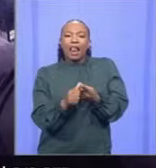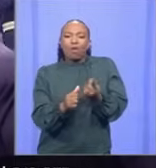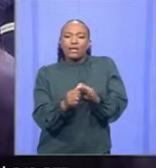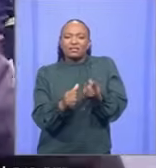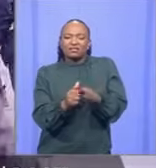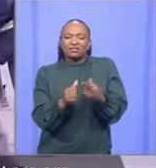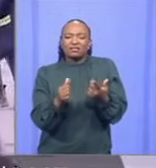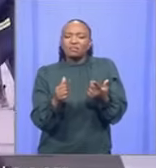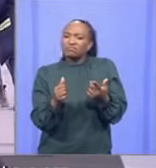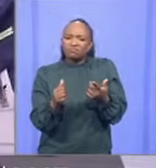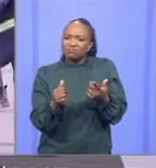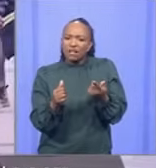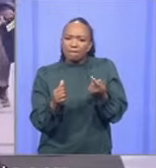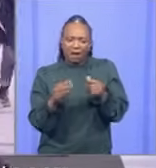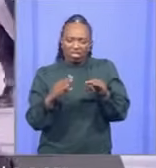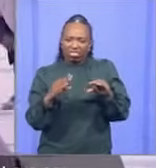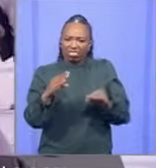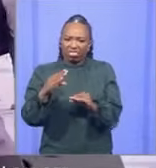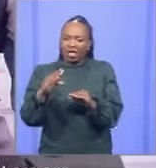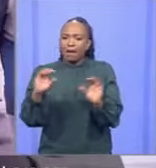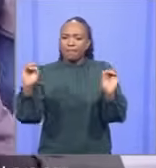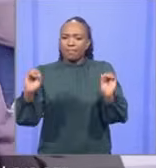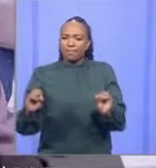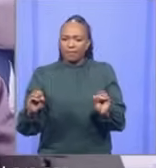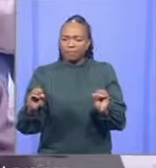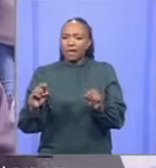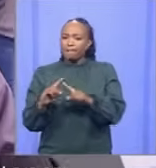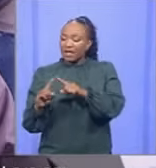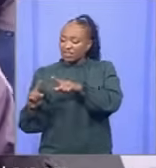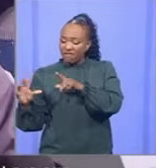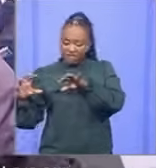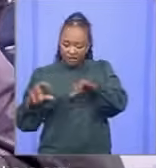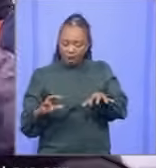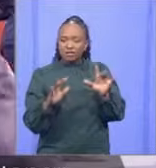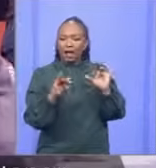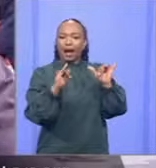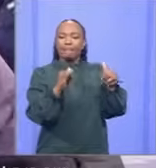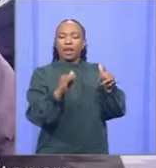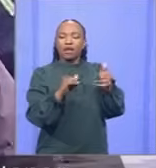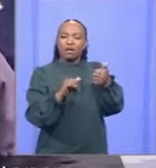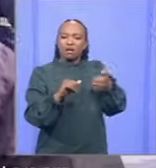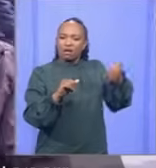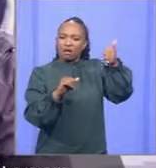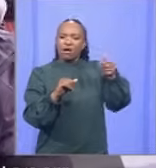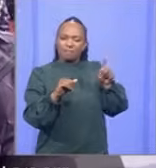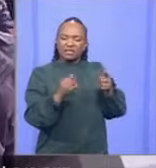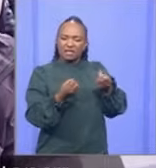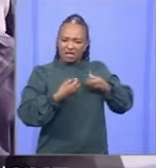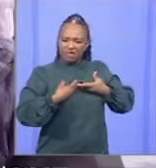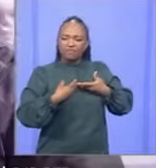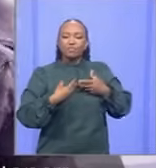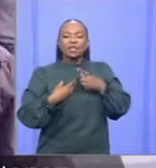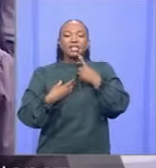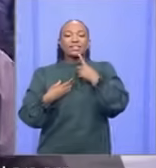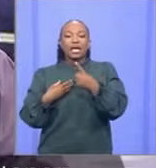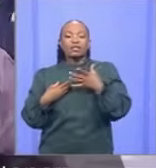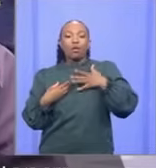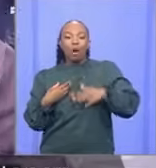pateletsa boss ya rona gore e patele di-allowance ne, and then ga ba fetsa ba kgona gore bolelela gore ba batla go kgaola batho mo